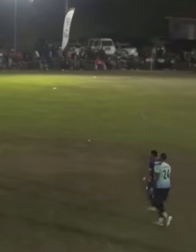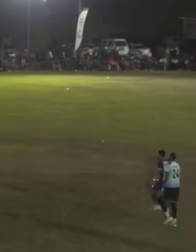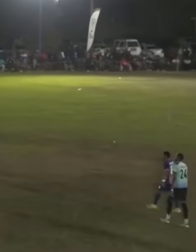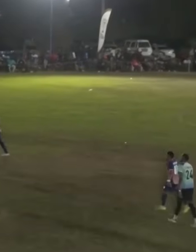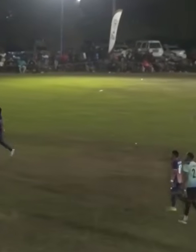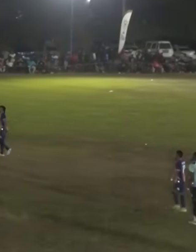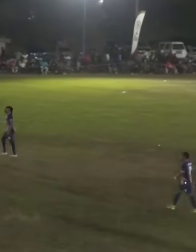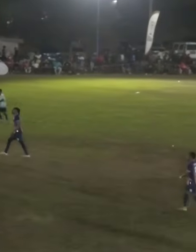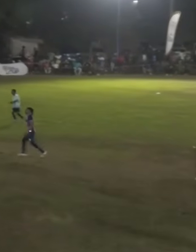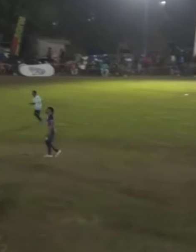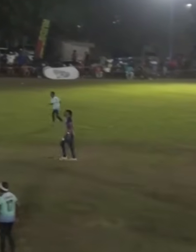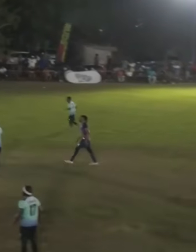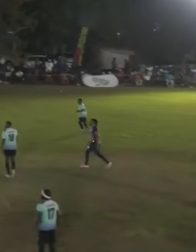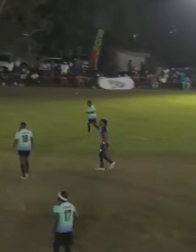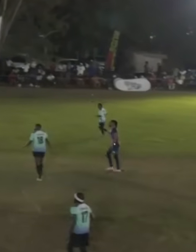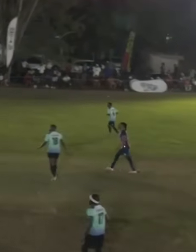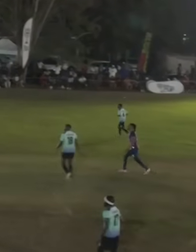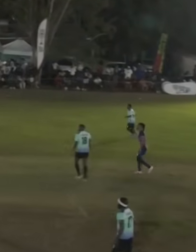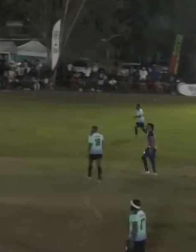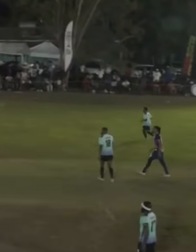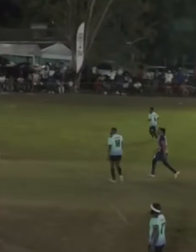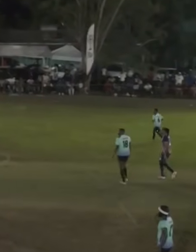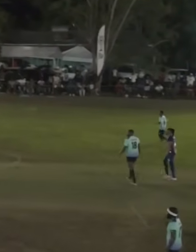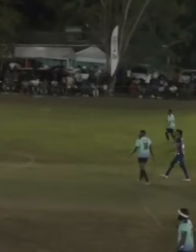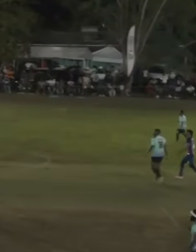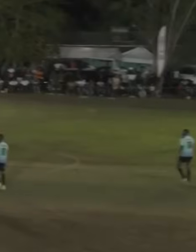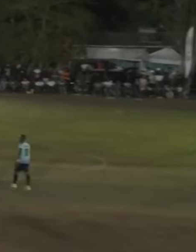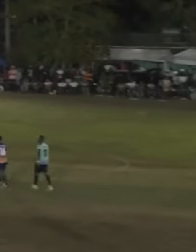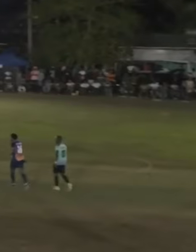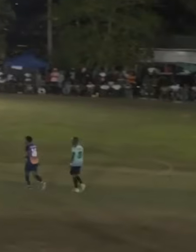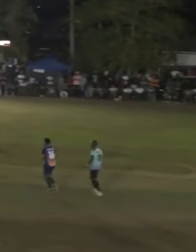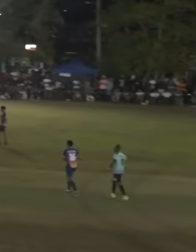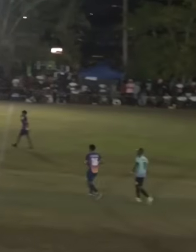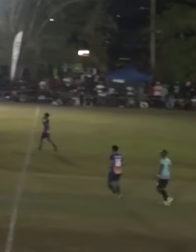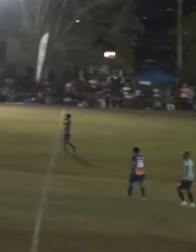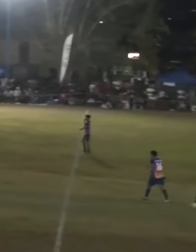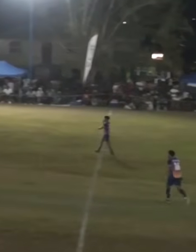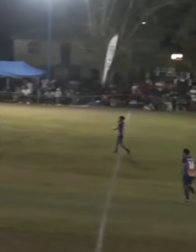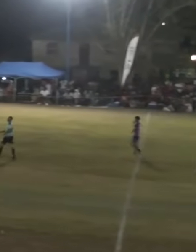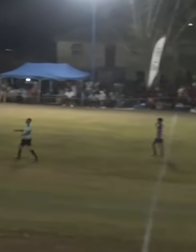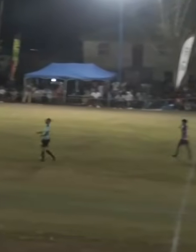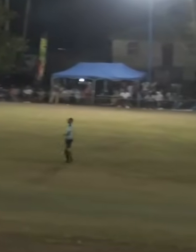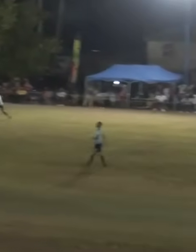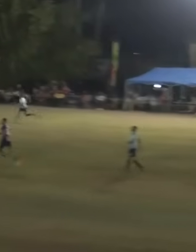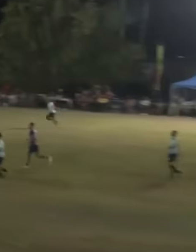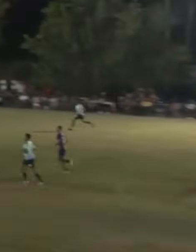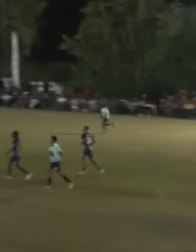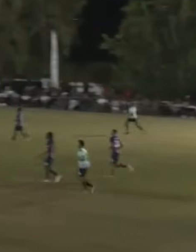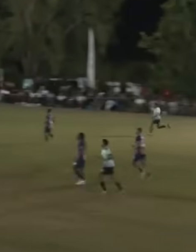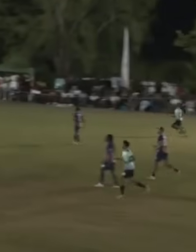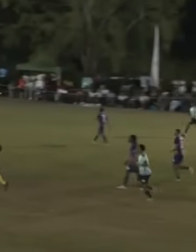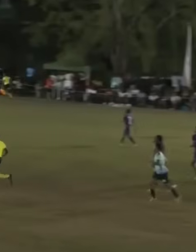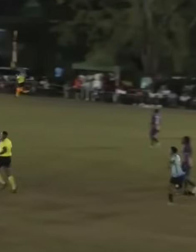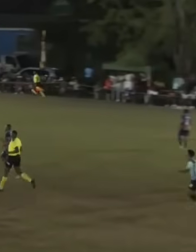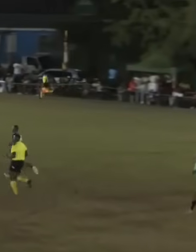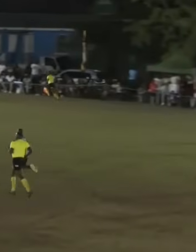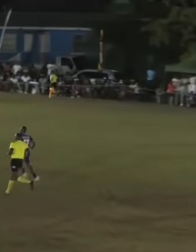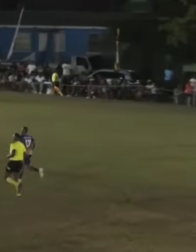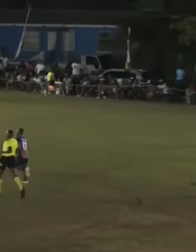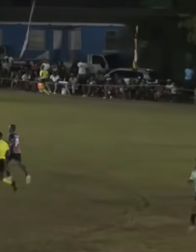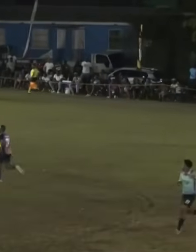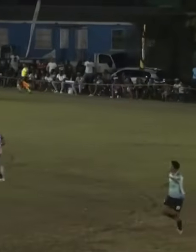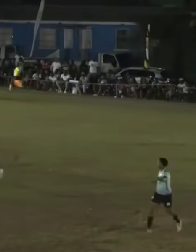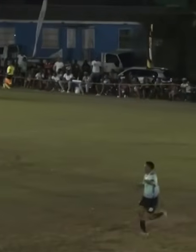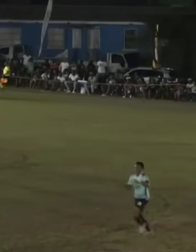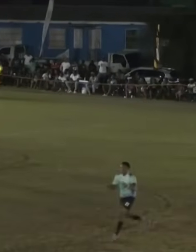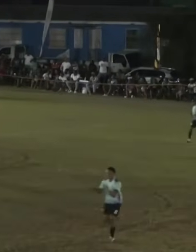now, Lions on the probe again. Major through ball to Thierry Bradshaw, and that's that. Final score, St.